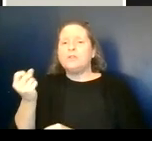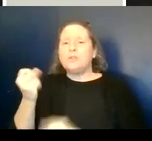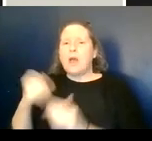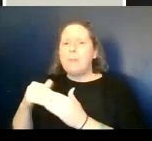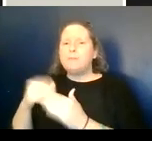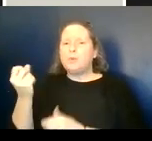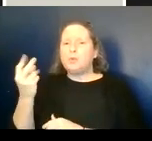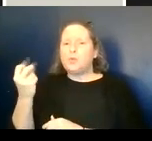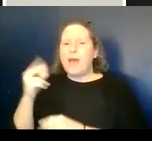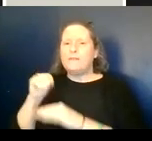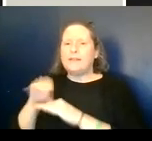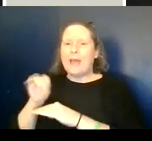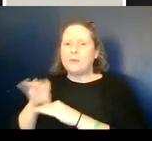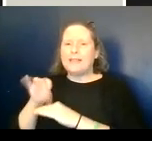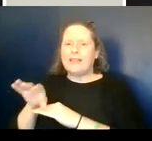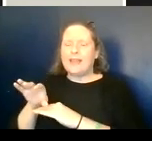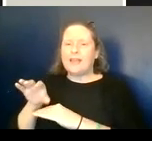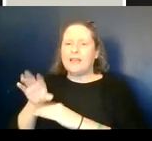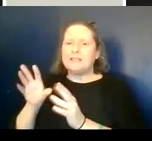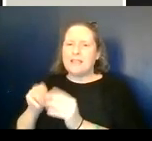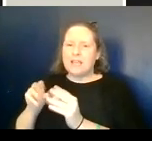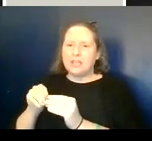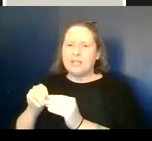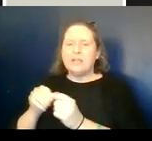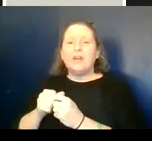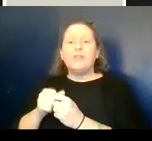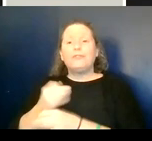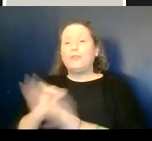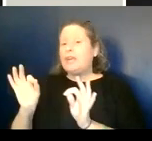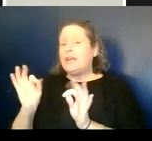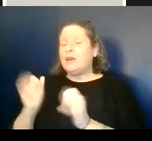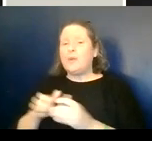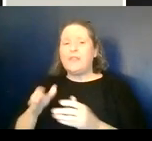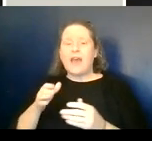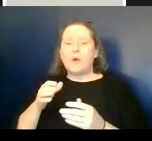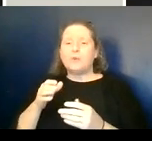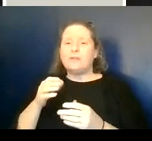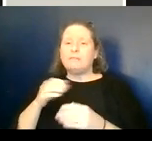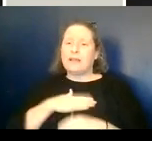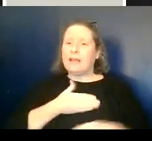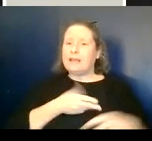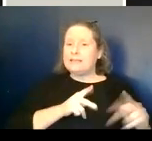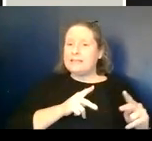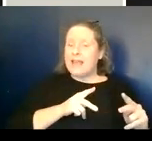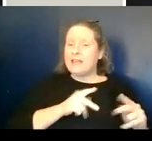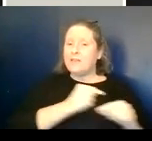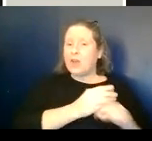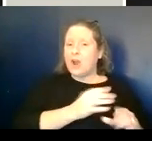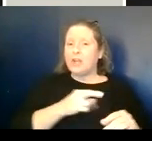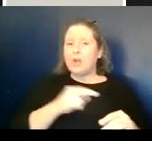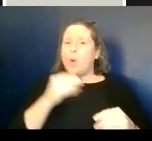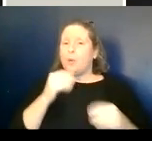of charge without the consent or notice of their guardian, unless the counselor or therapist believes that that's